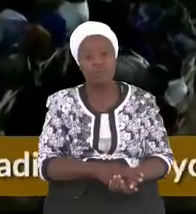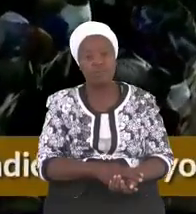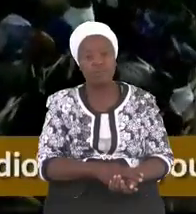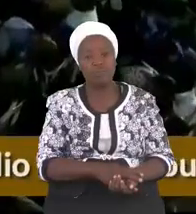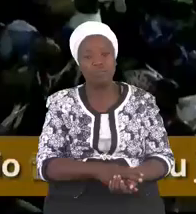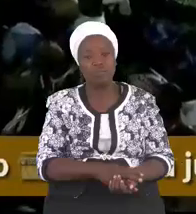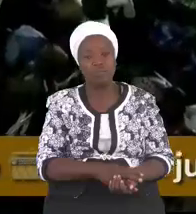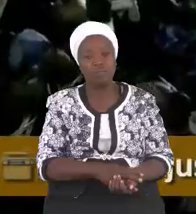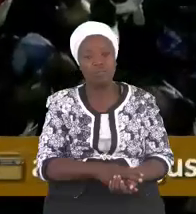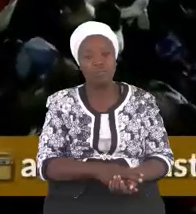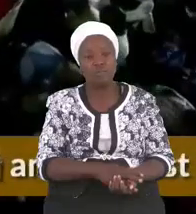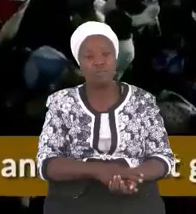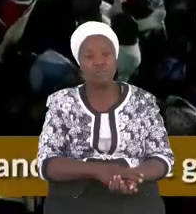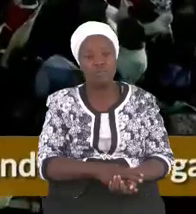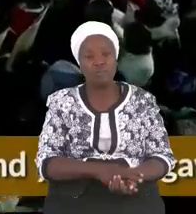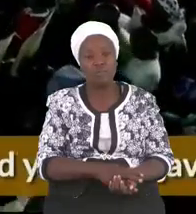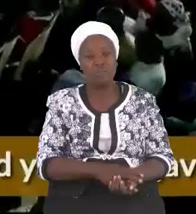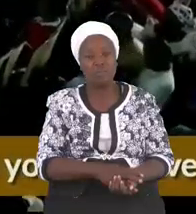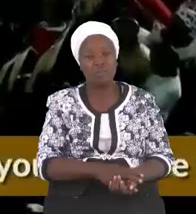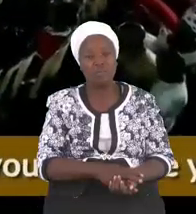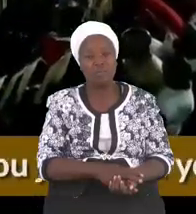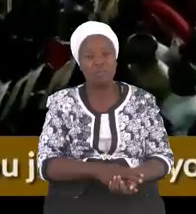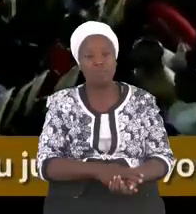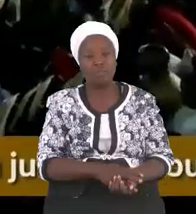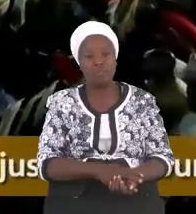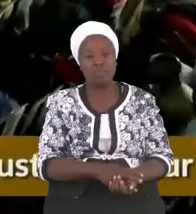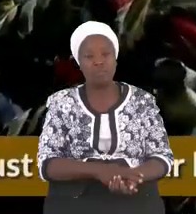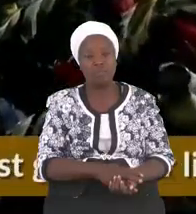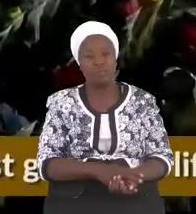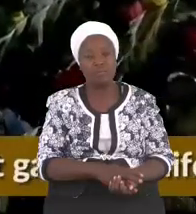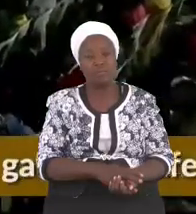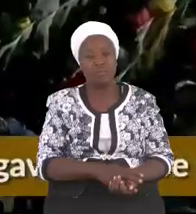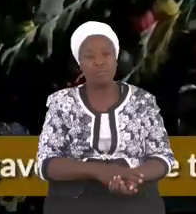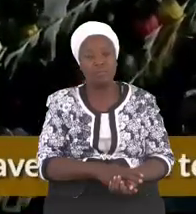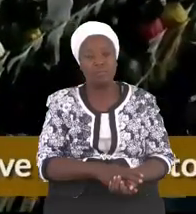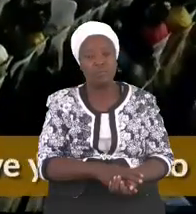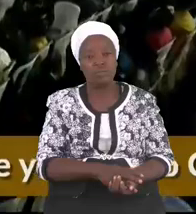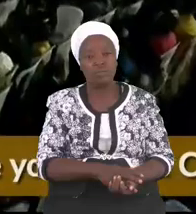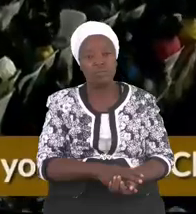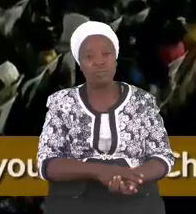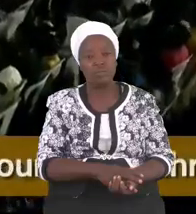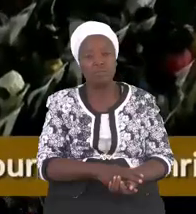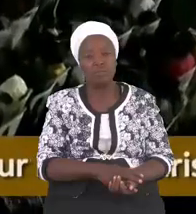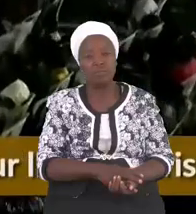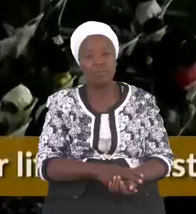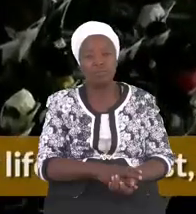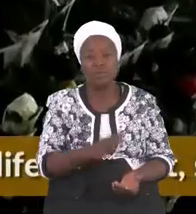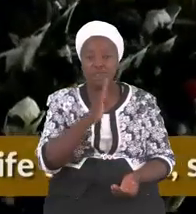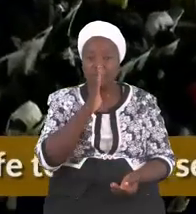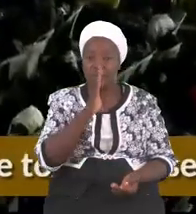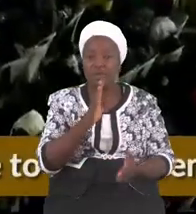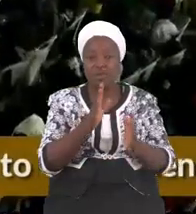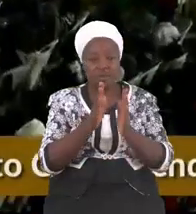church for those who are inside there. And please, there should be counselors